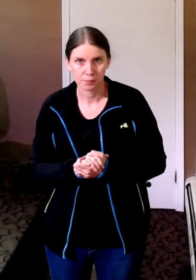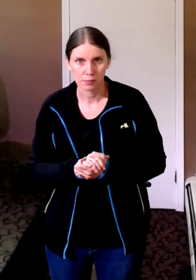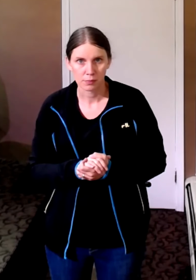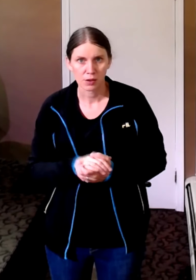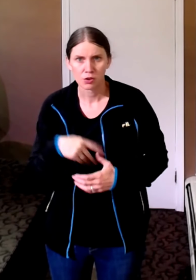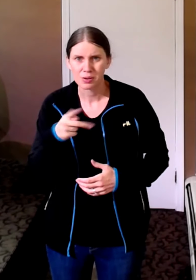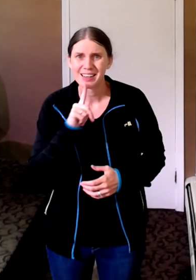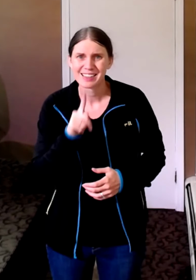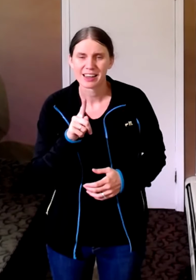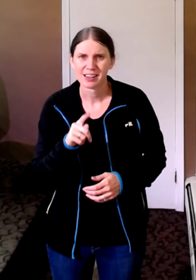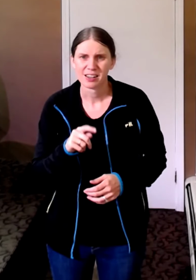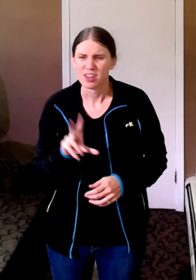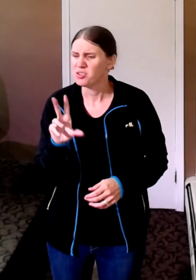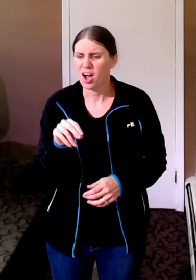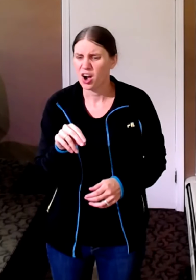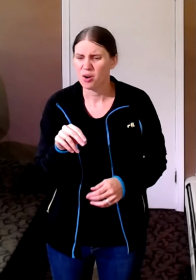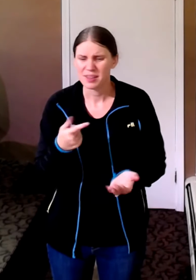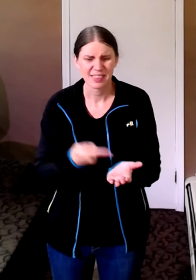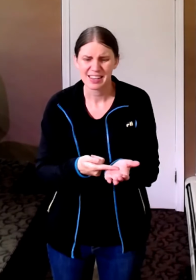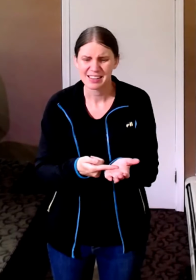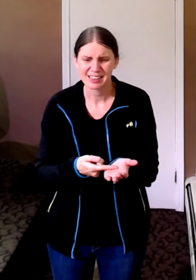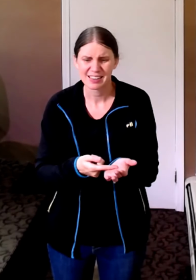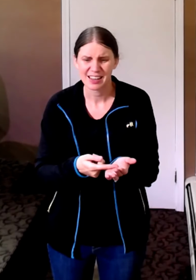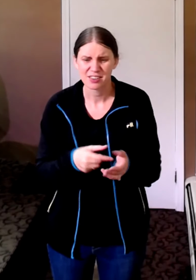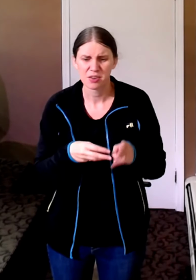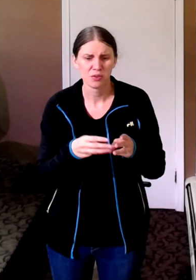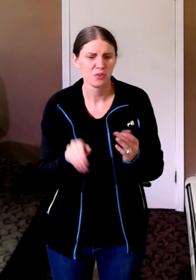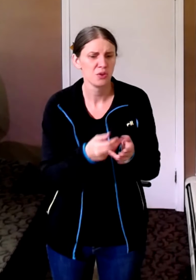And we keep saying, no, I never did it that way before.